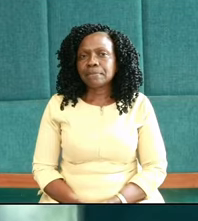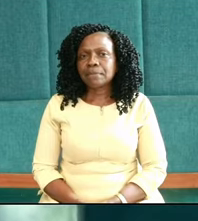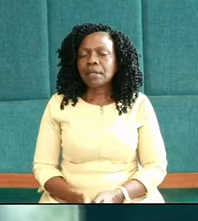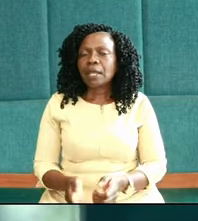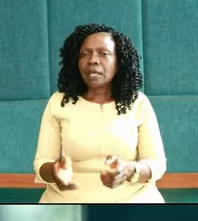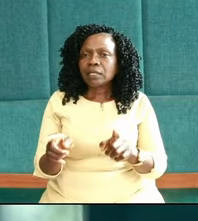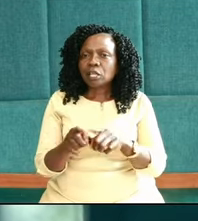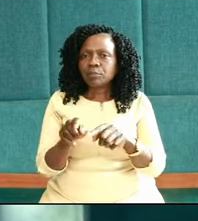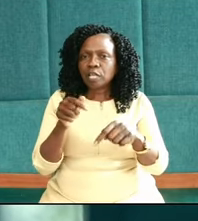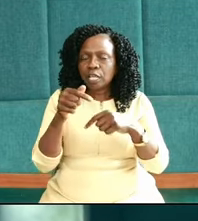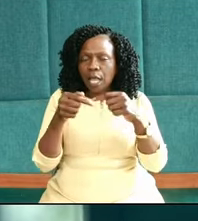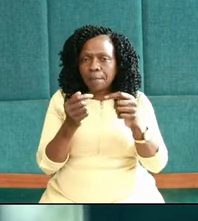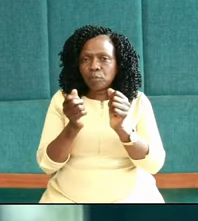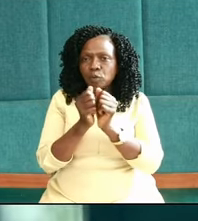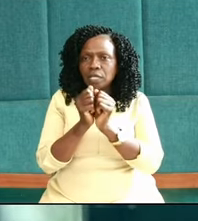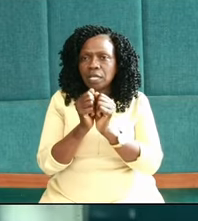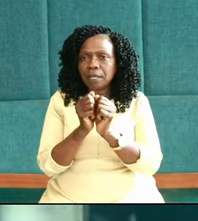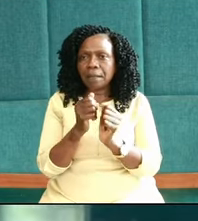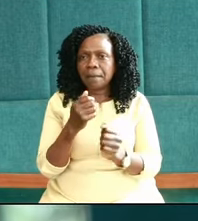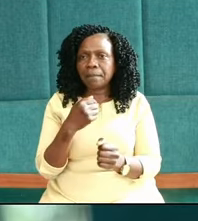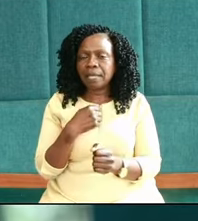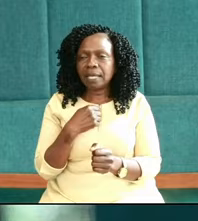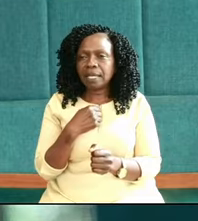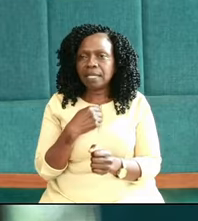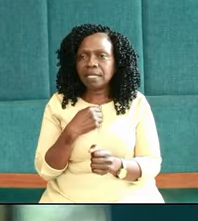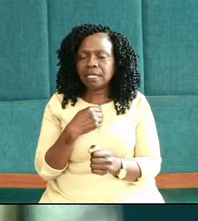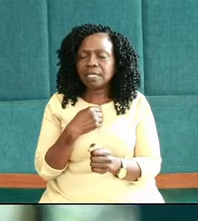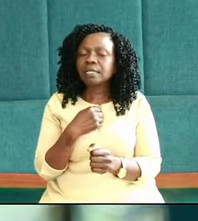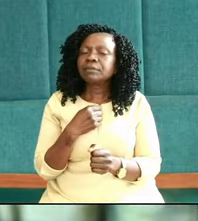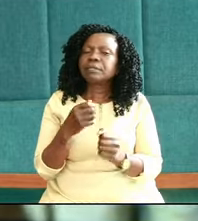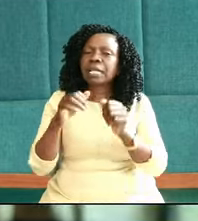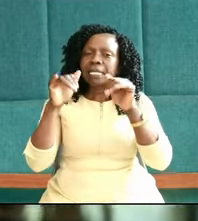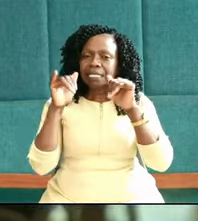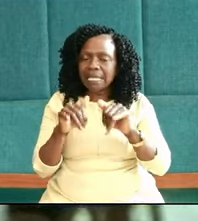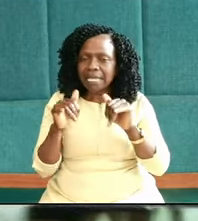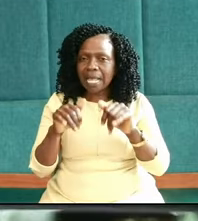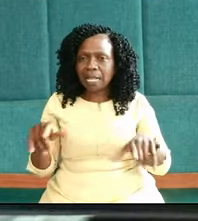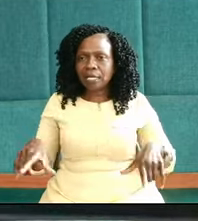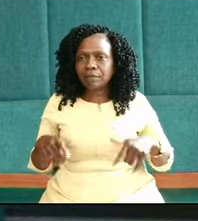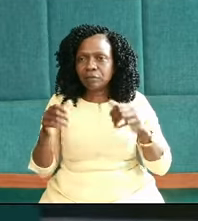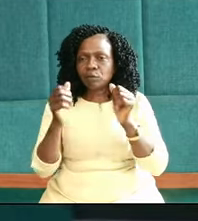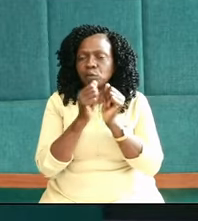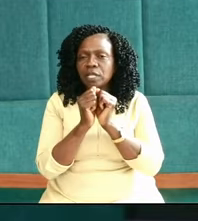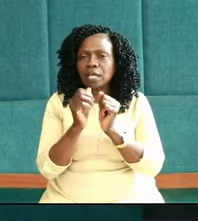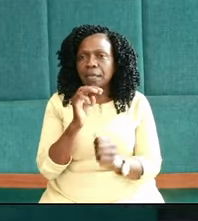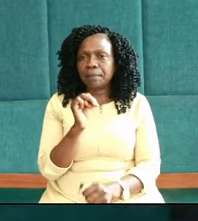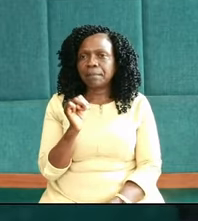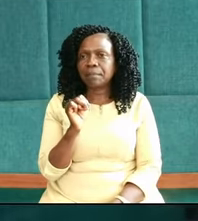they come with him, they stayed with him that whole day.